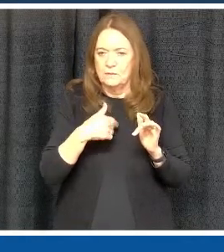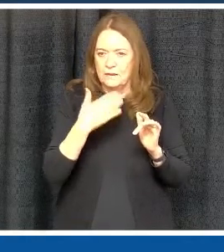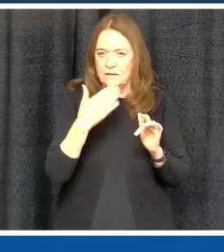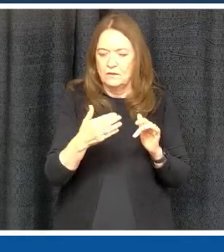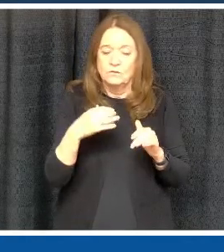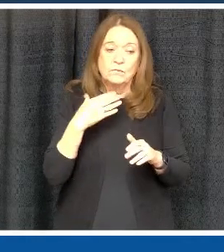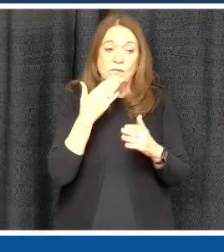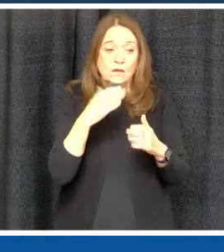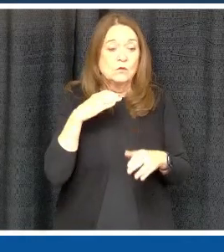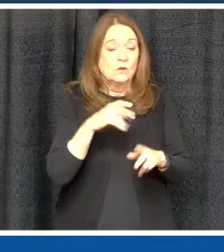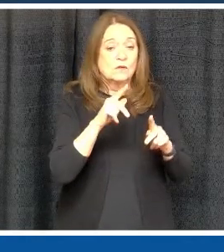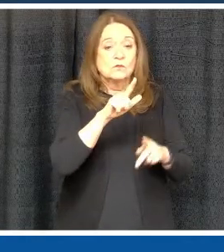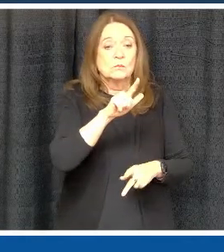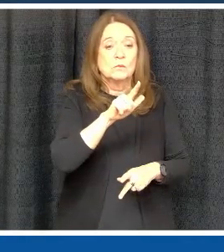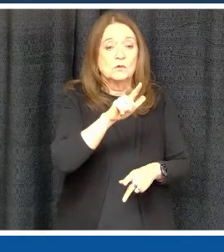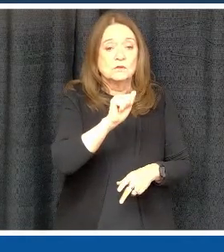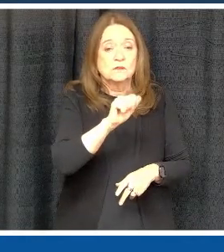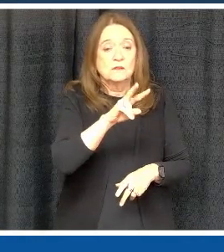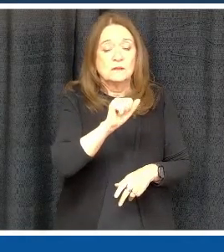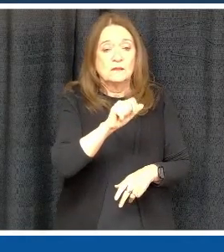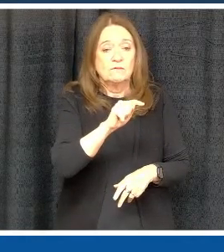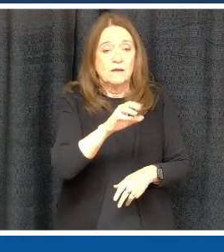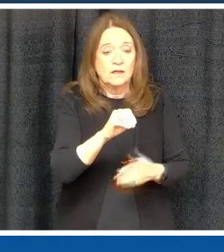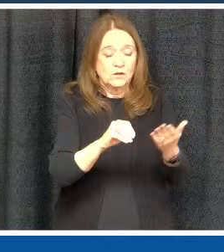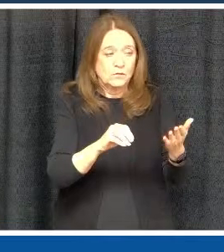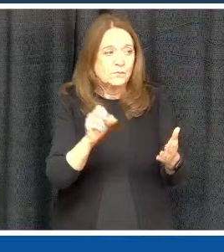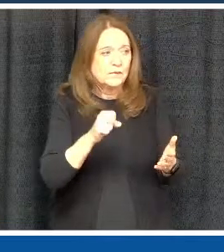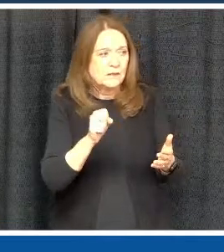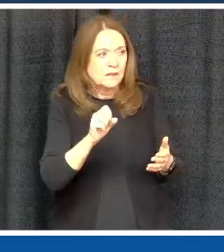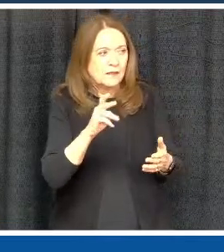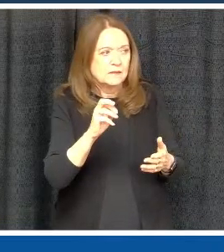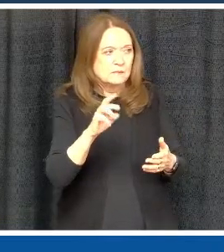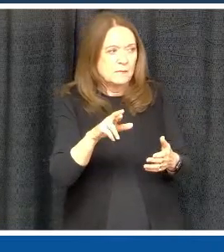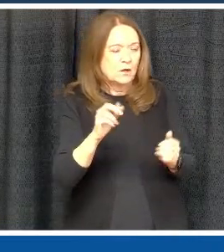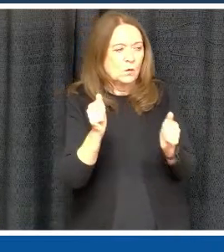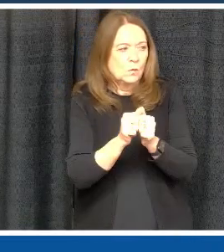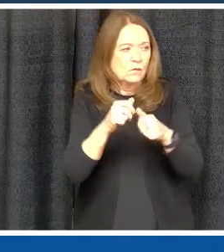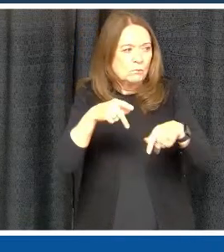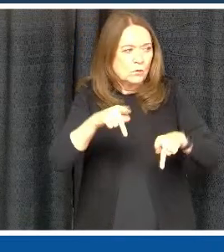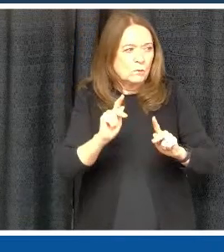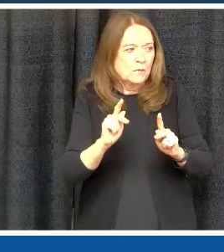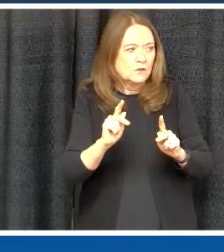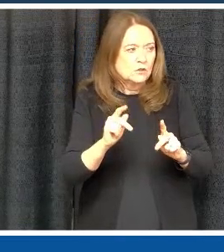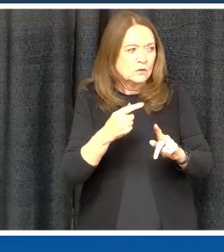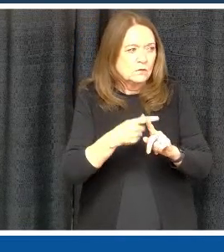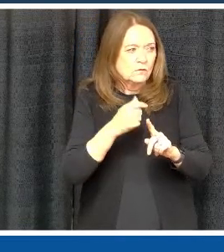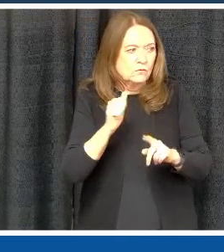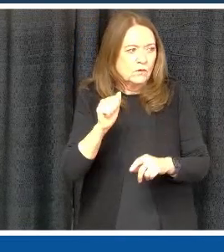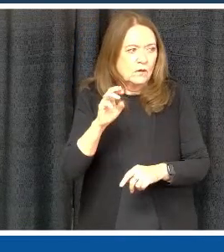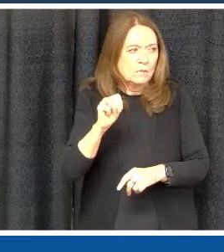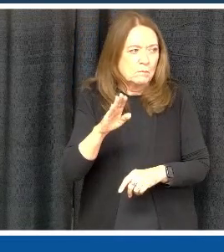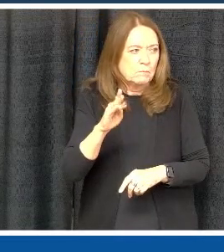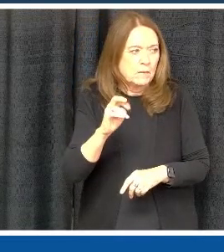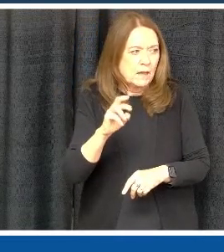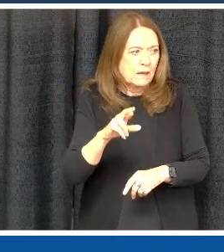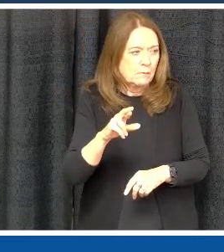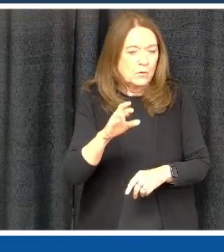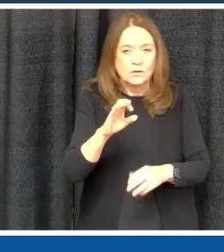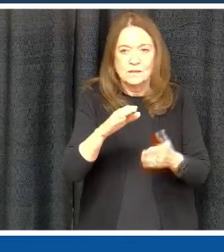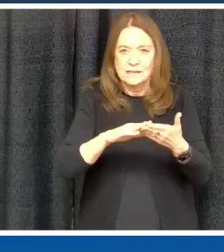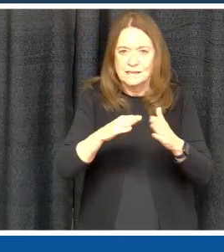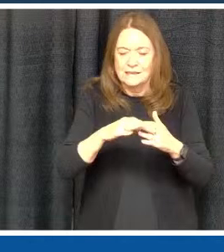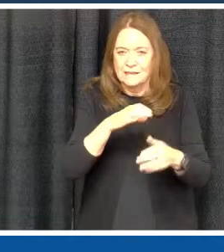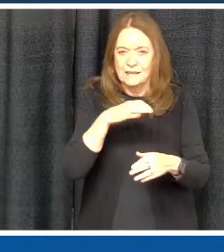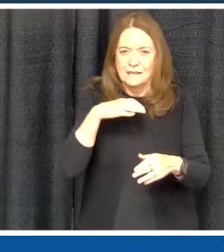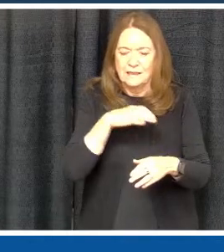you. Councilperson Lovato, you're recognized. Thank you, Mayor. With permission from Amber, our city councilwoman from Ward